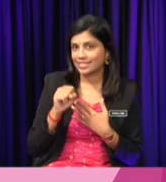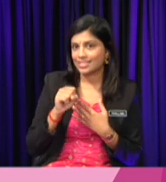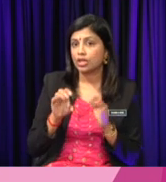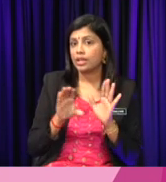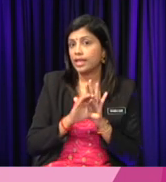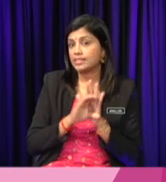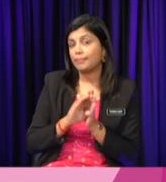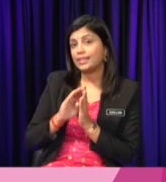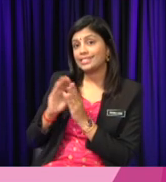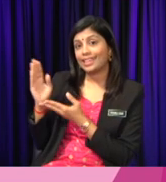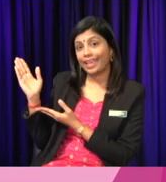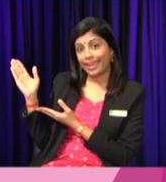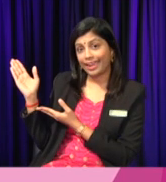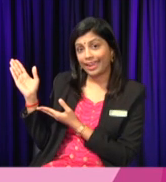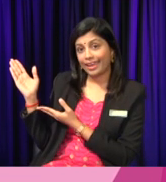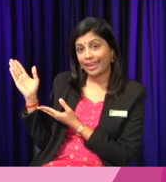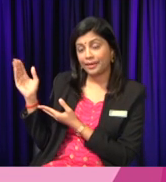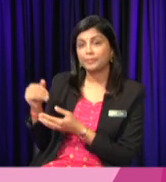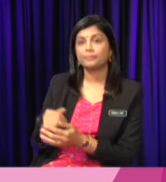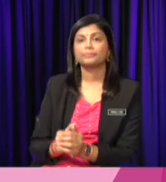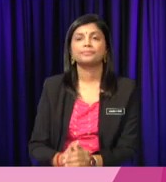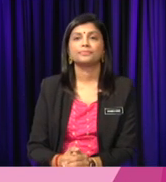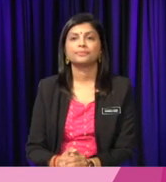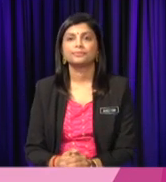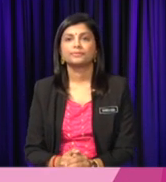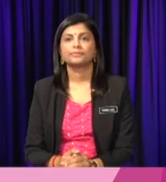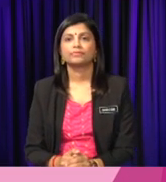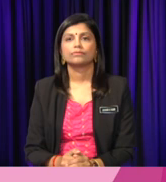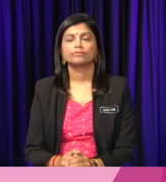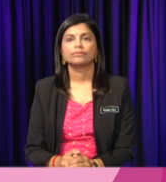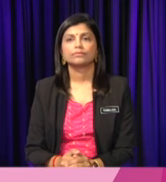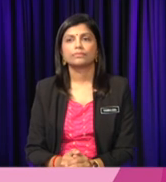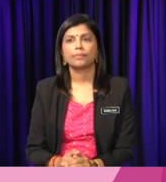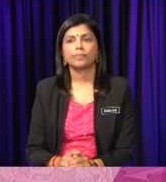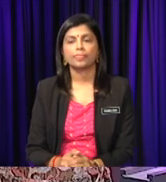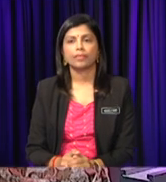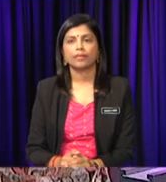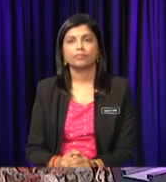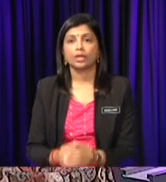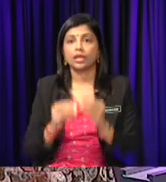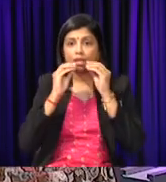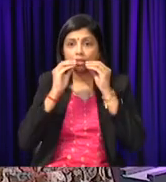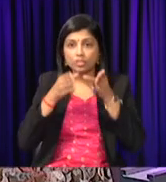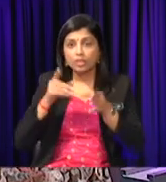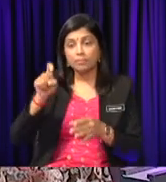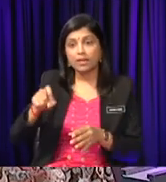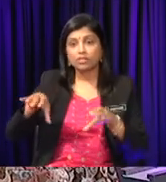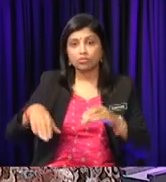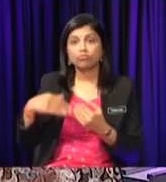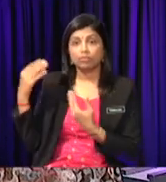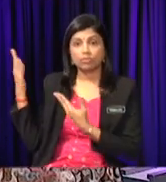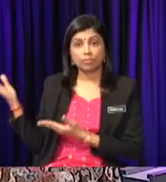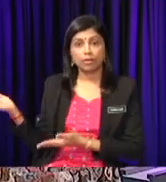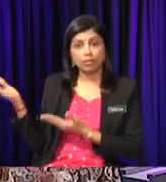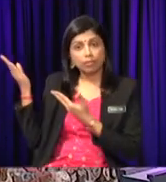here on the screen. And normally, this is something that the teachers usually should do with their pupils in the classroom when they do the